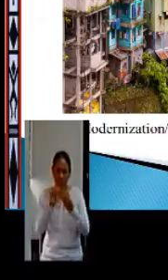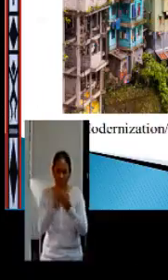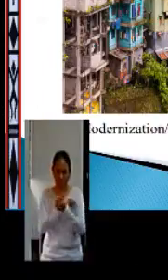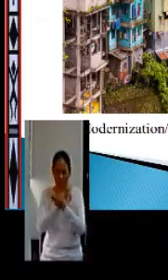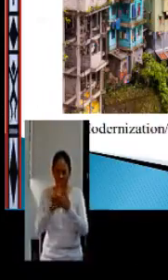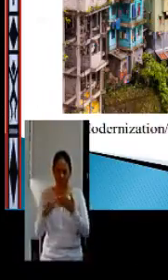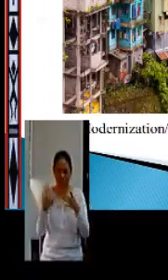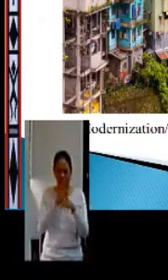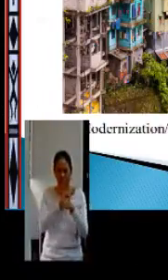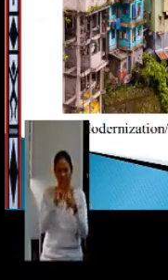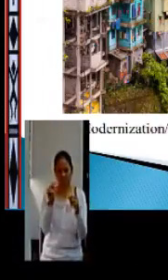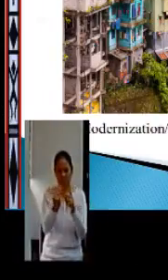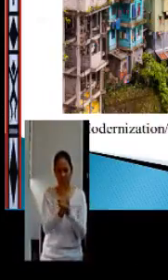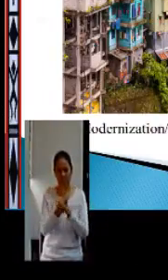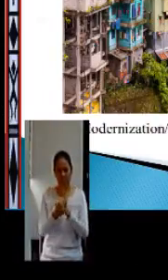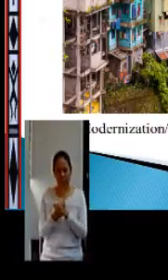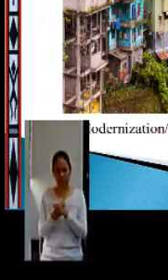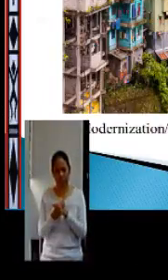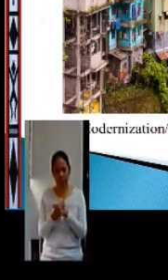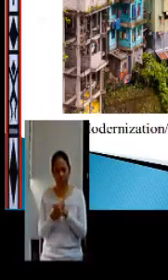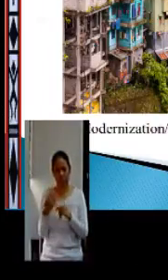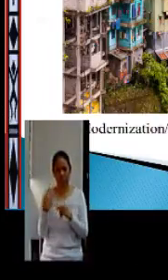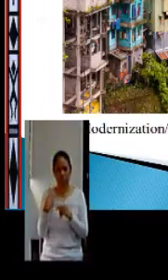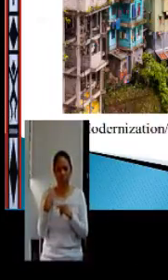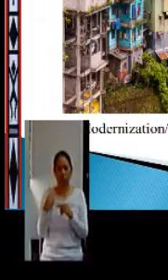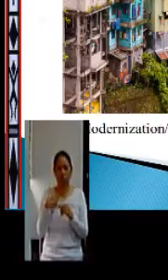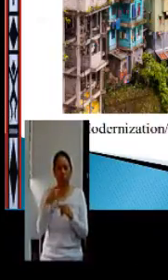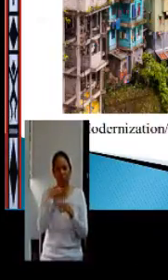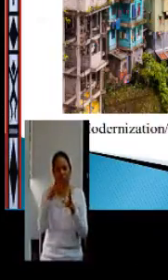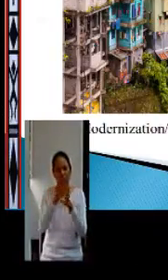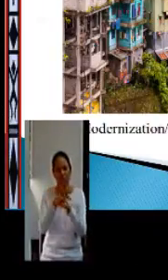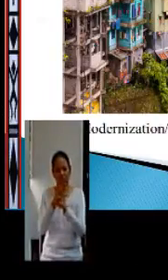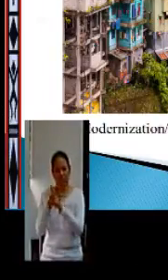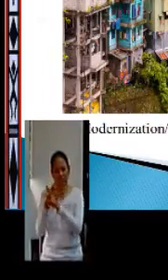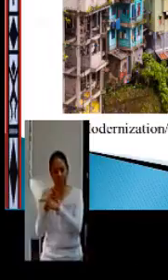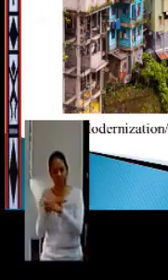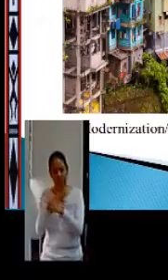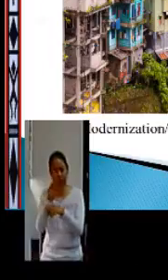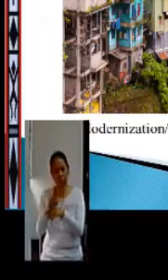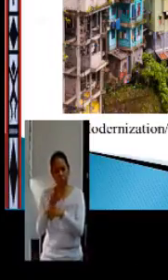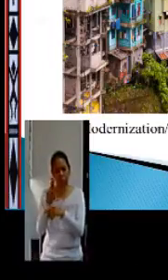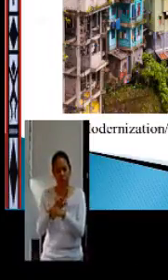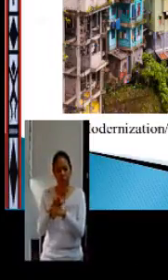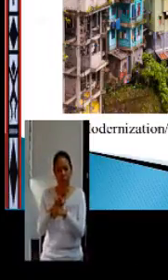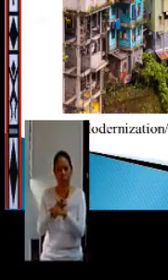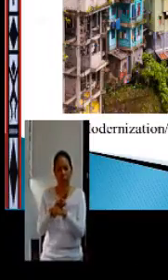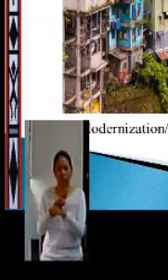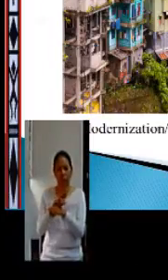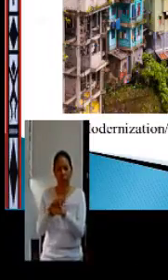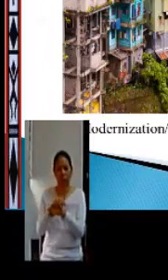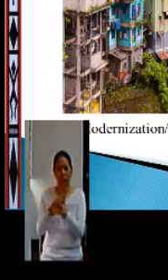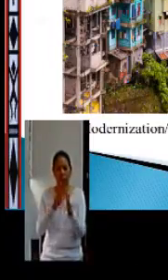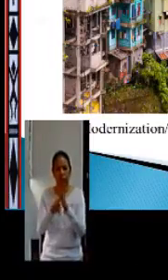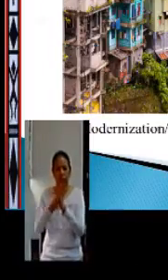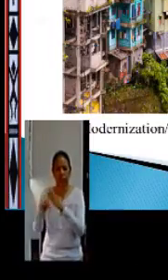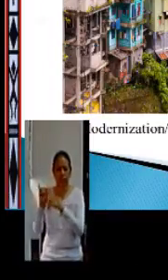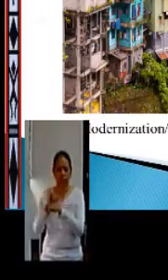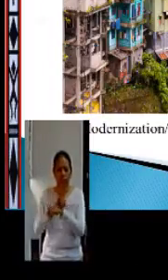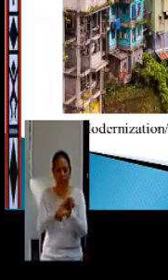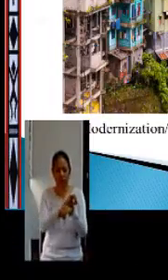two is the unregulated use of insecticides and pesticides, which will lead to the extinction of flora and fauna and the